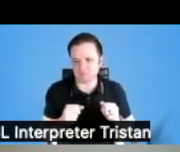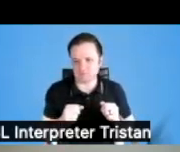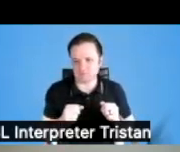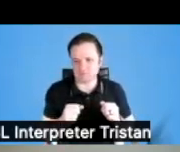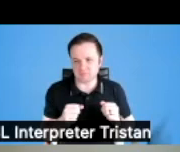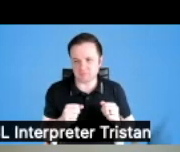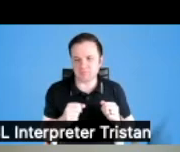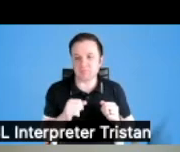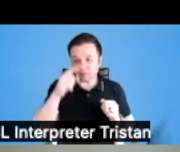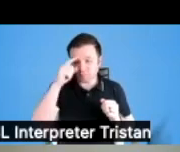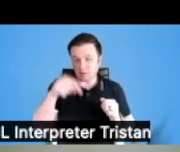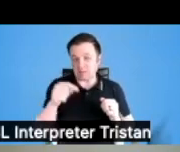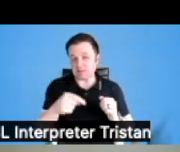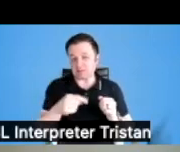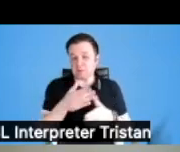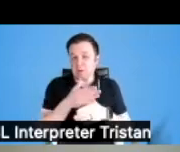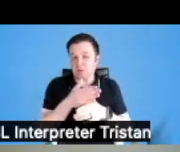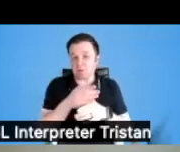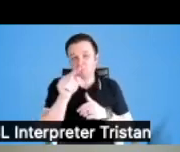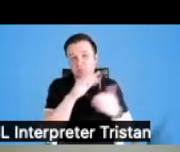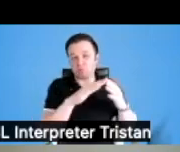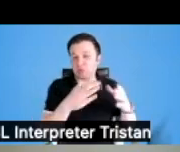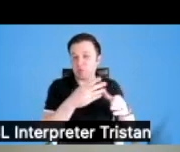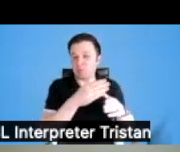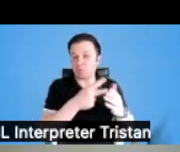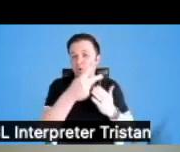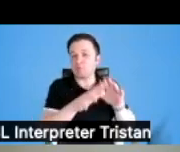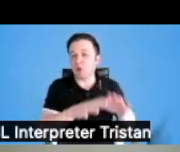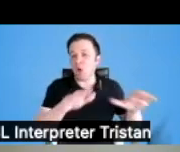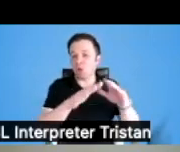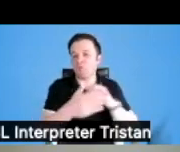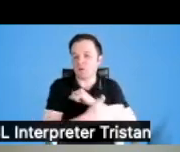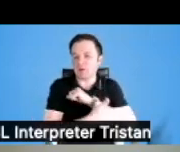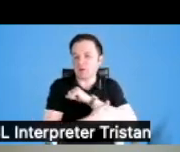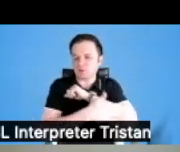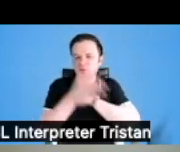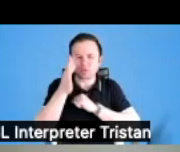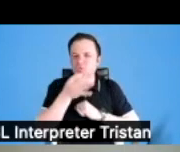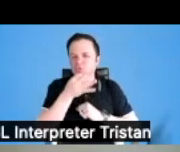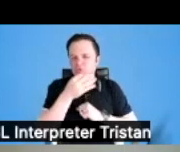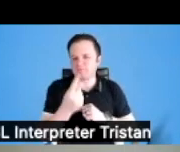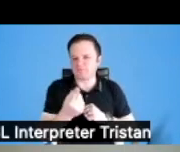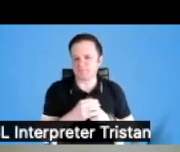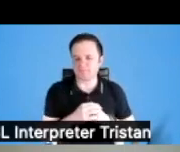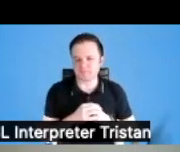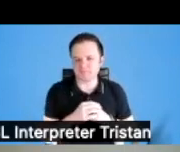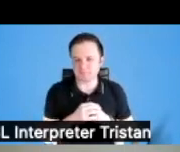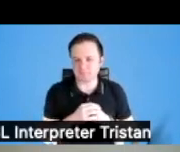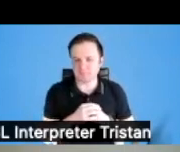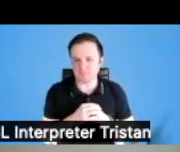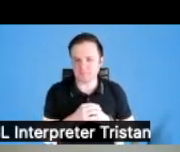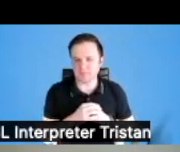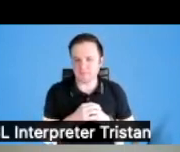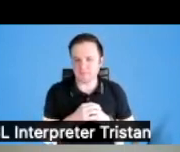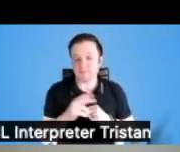this, we partnered with community programs across the country. I'll tell you where in a few minutes. Then second, we wanted